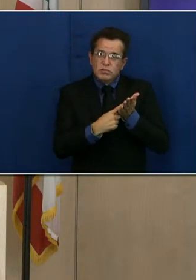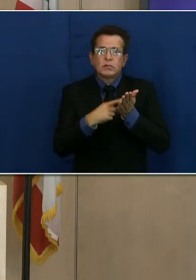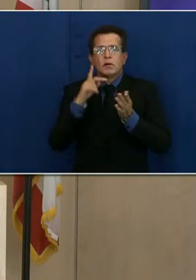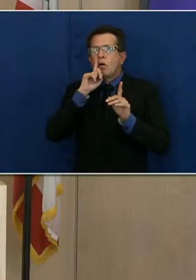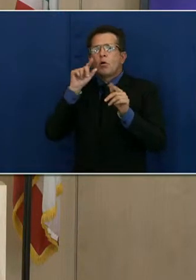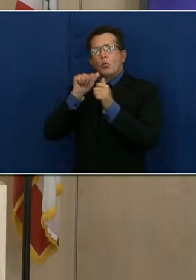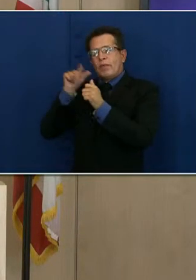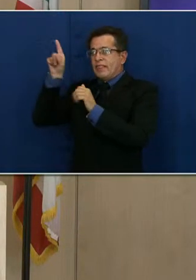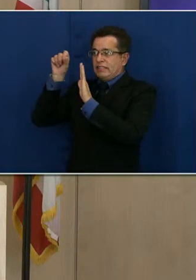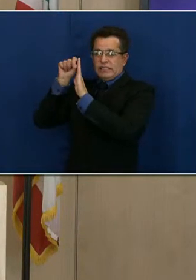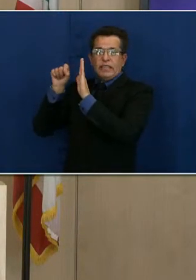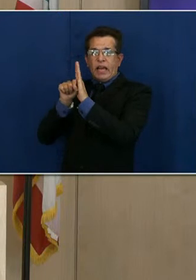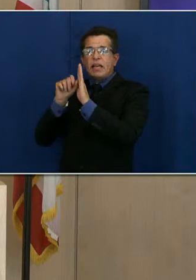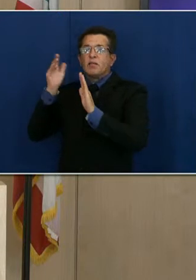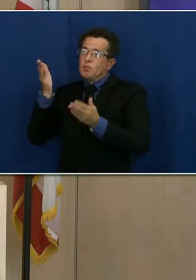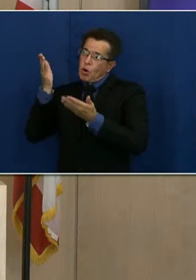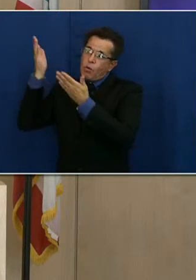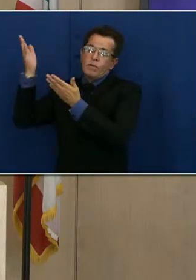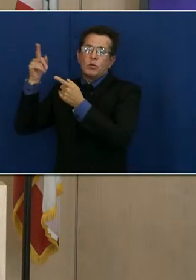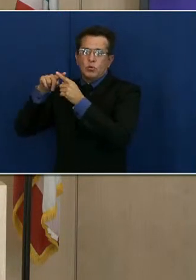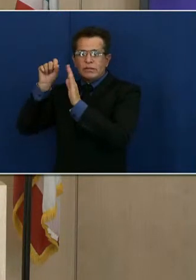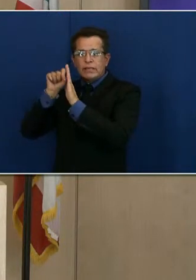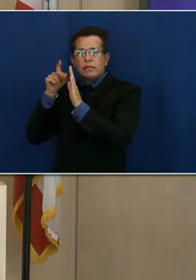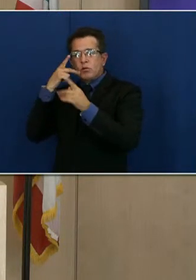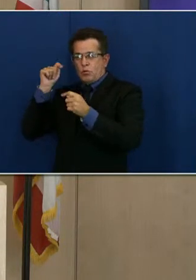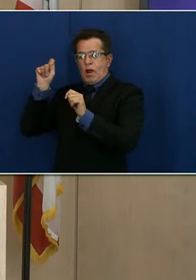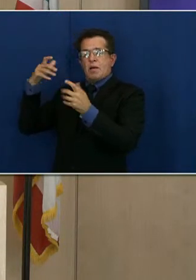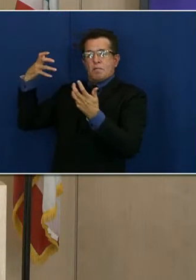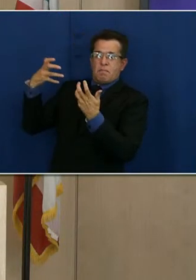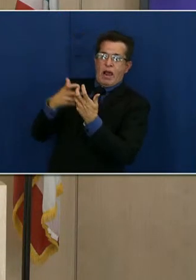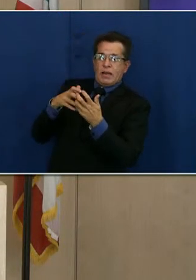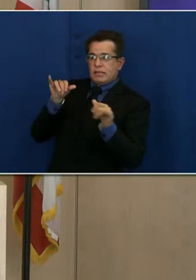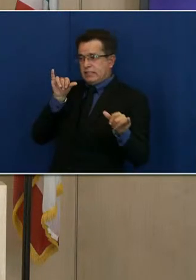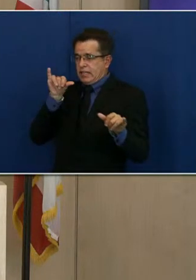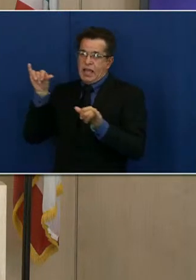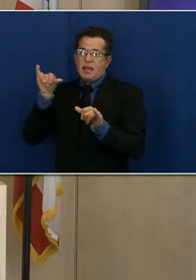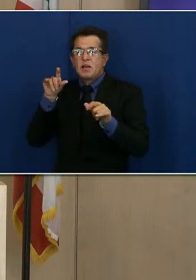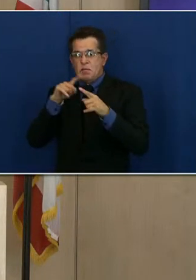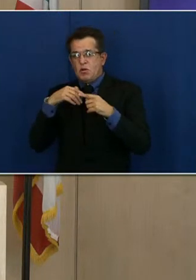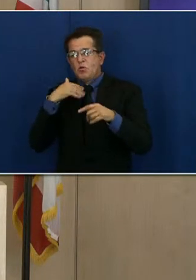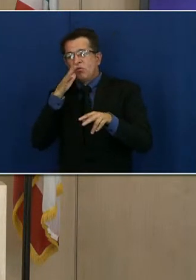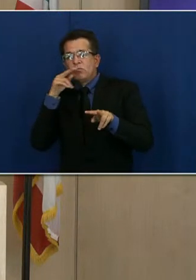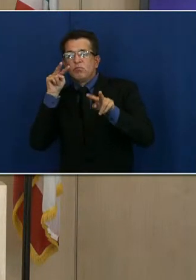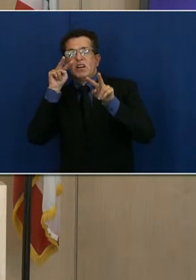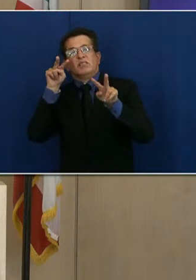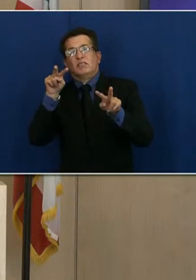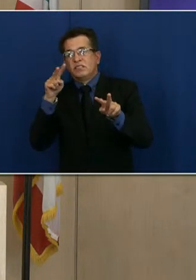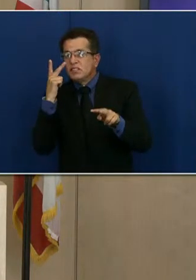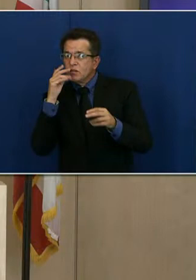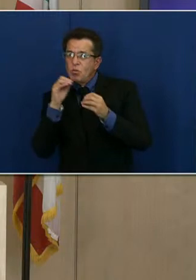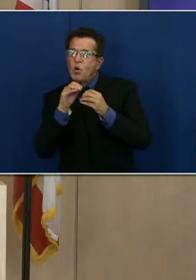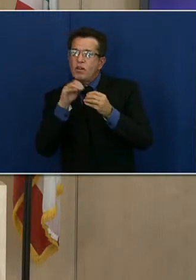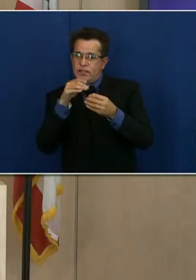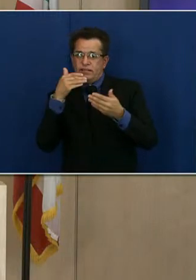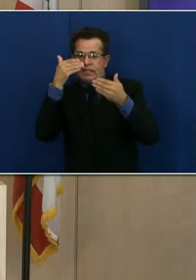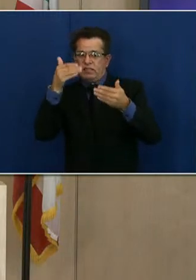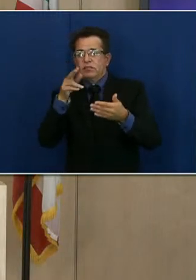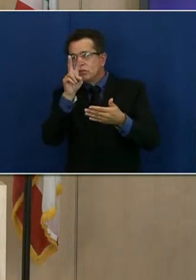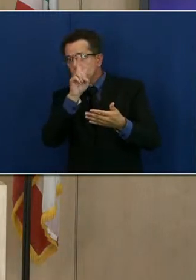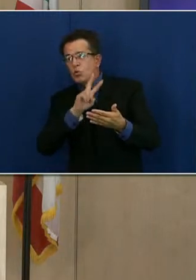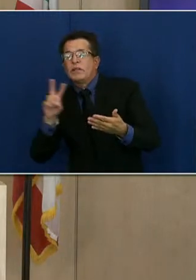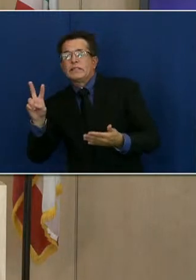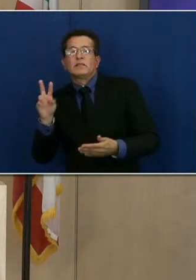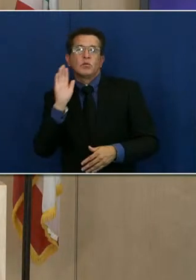be in alignment. But that information is forthcoming most likely in the next couple of weeks. Thank you, Dr. Wooten.